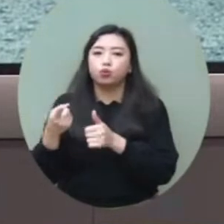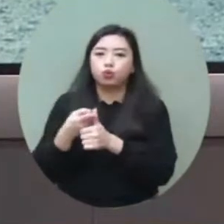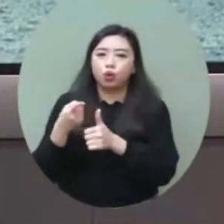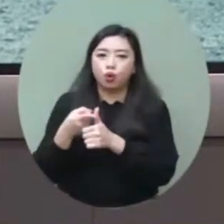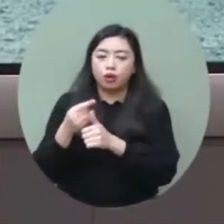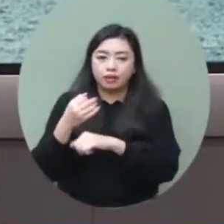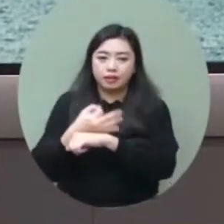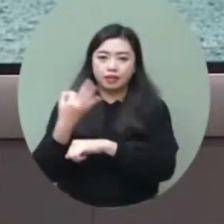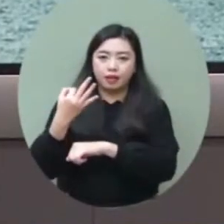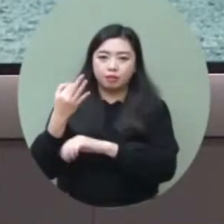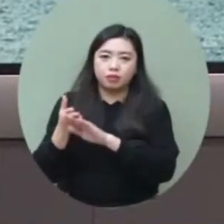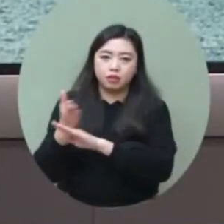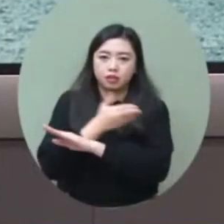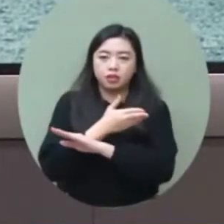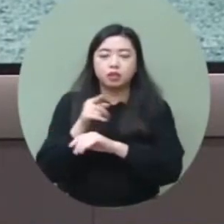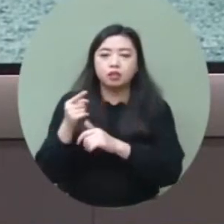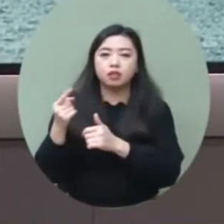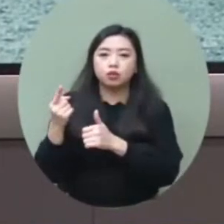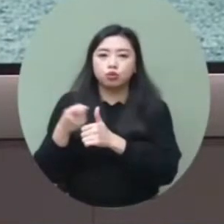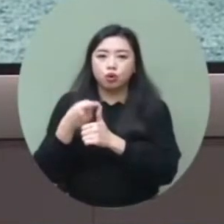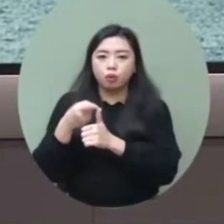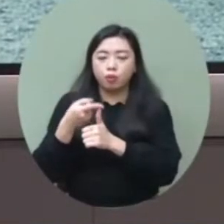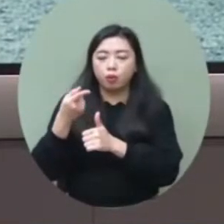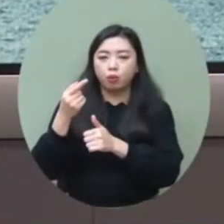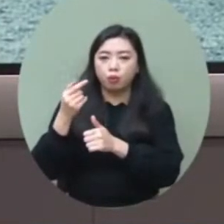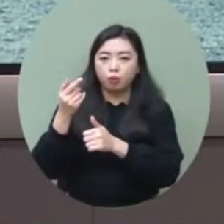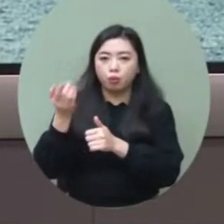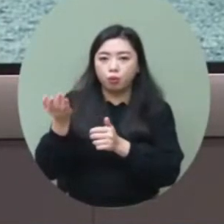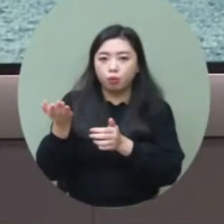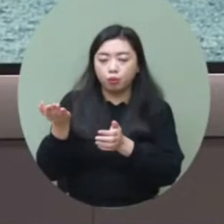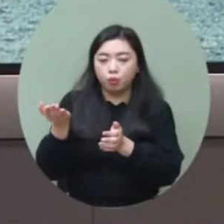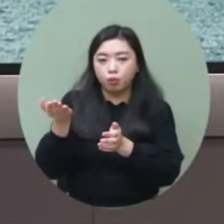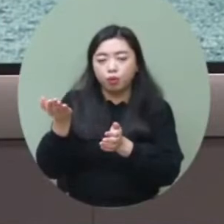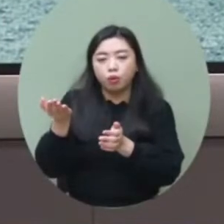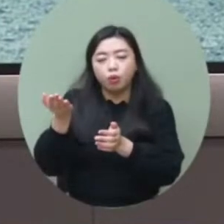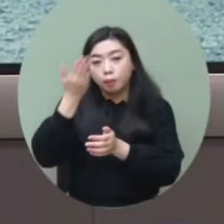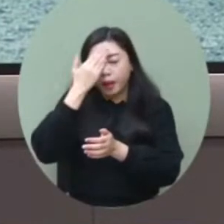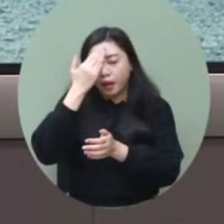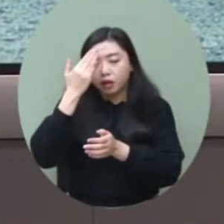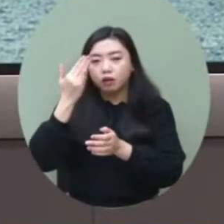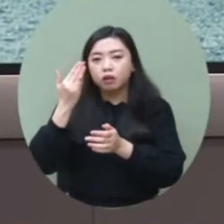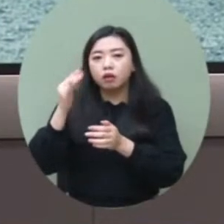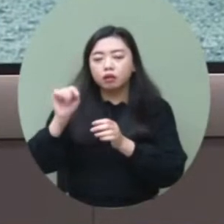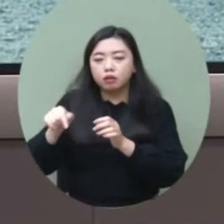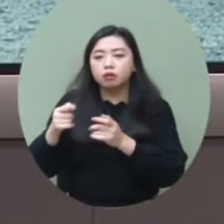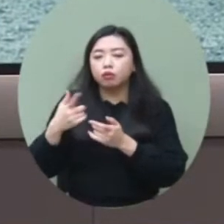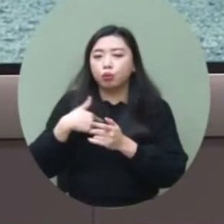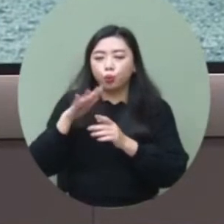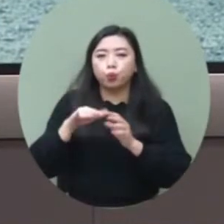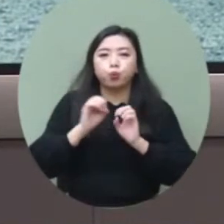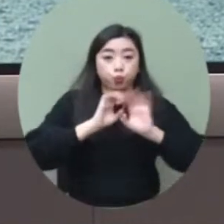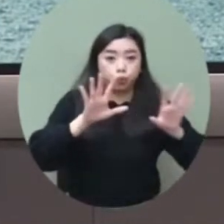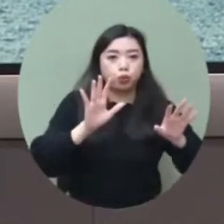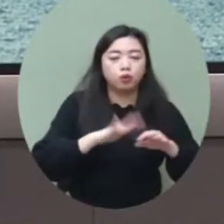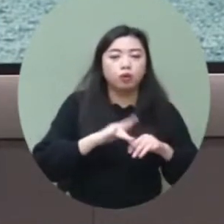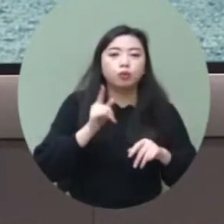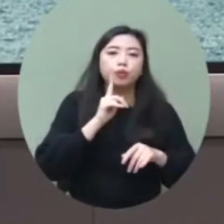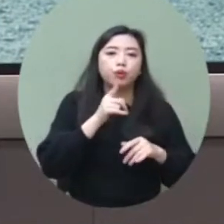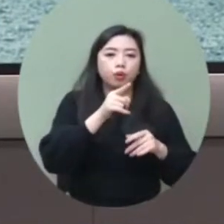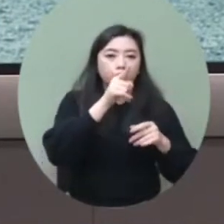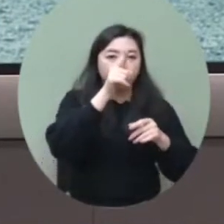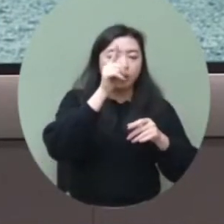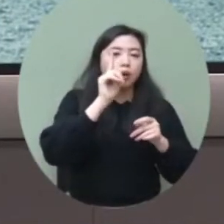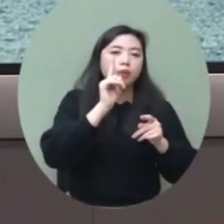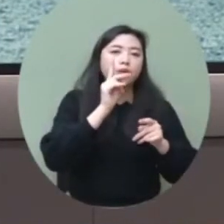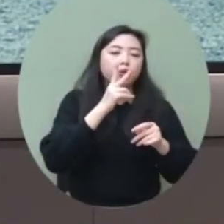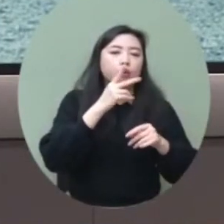Because for example, if the specimen was collected in the morning, and